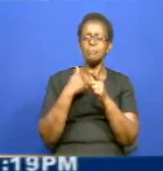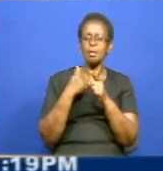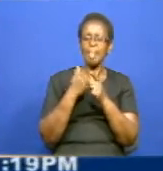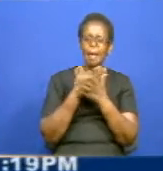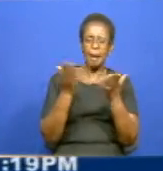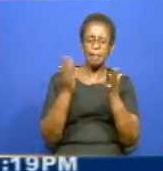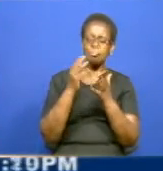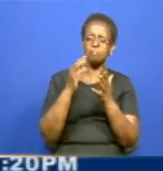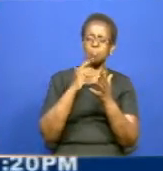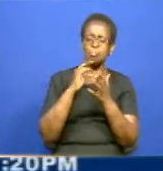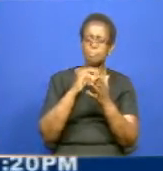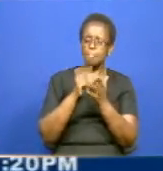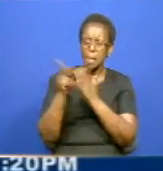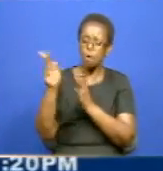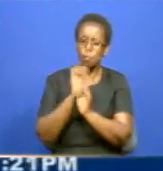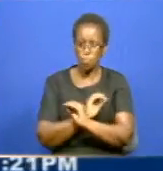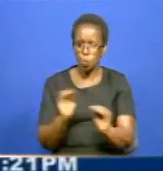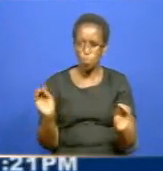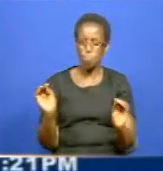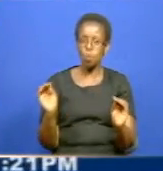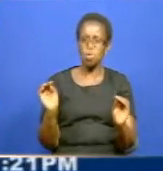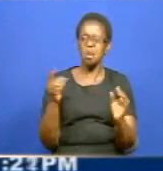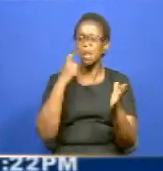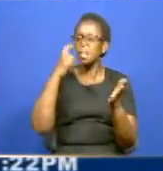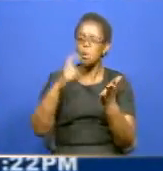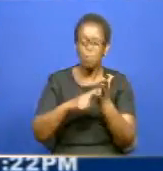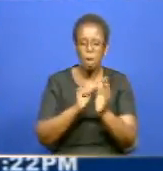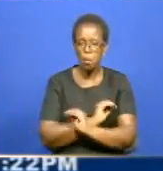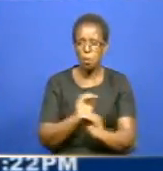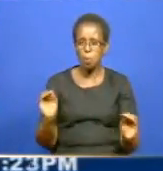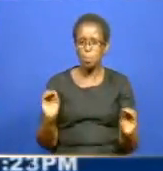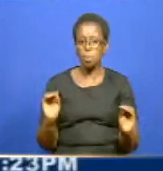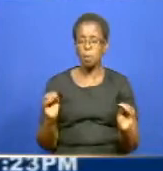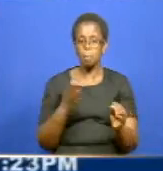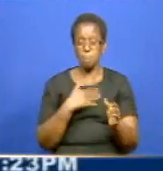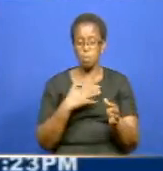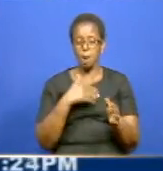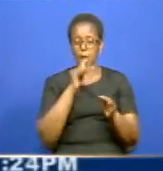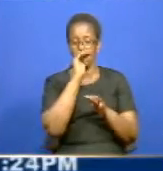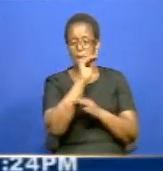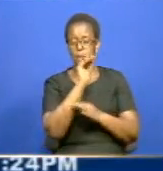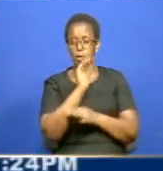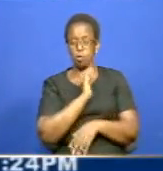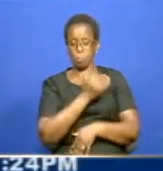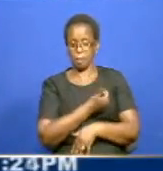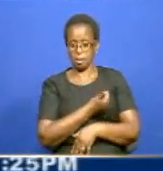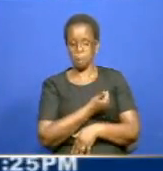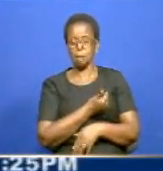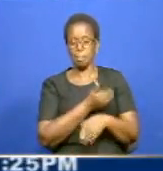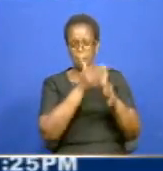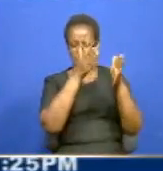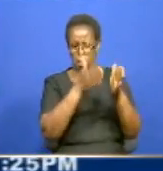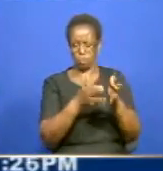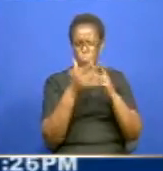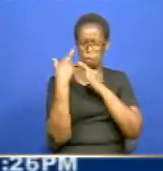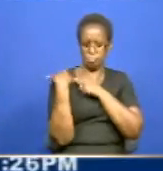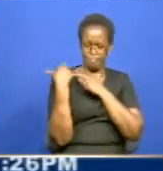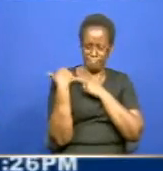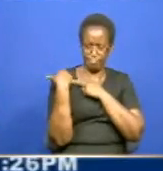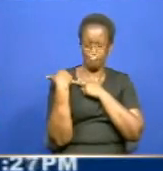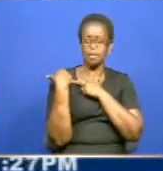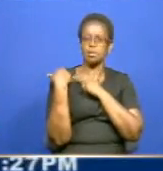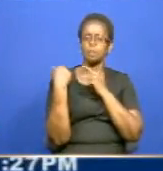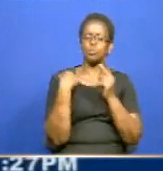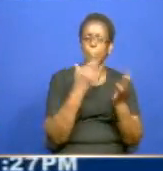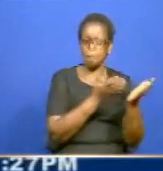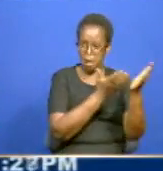So I want to request the committee, through the person who will be responsible for receiving